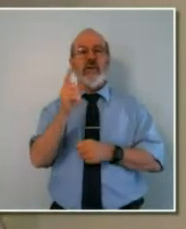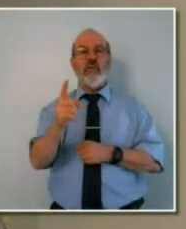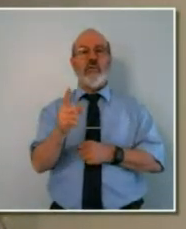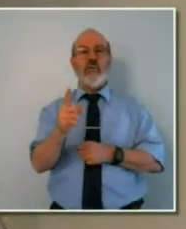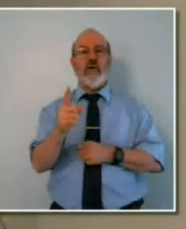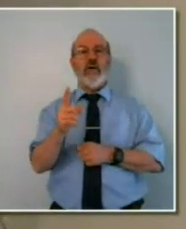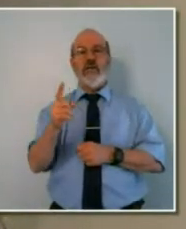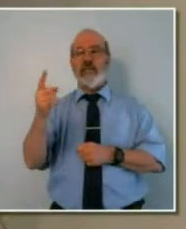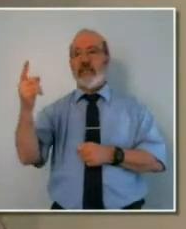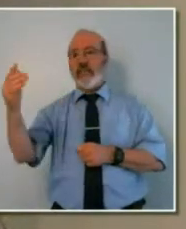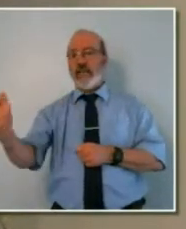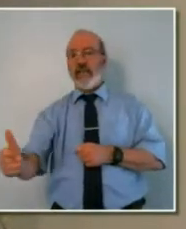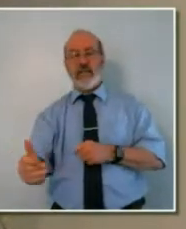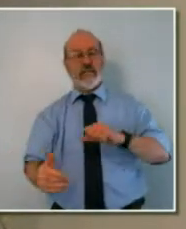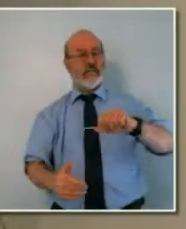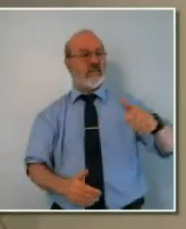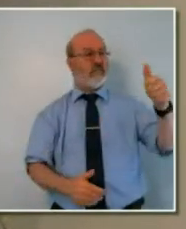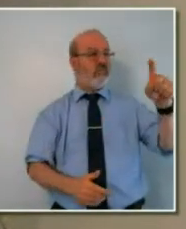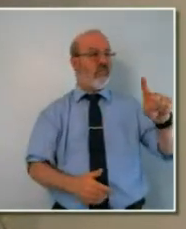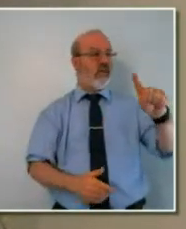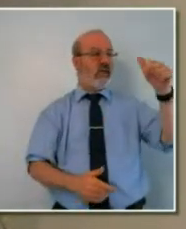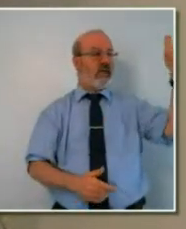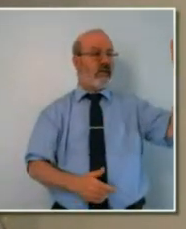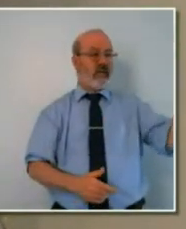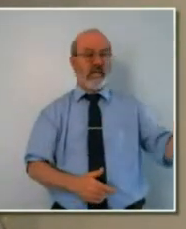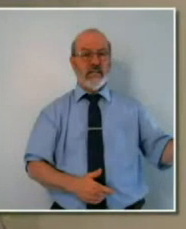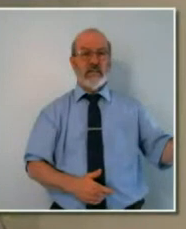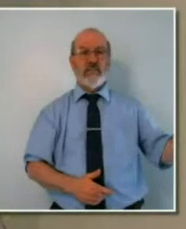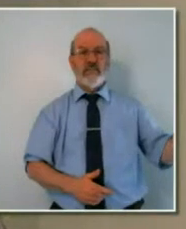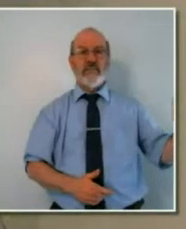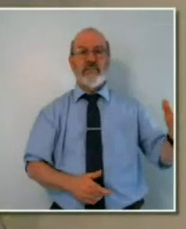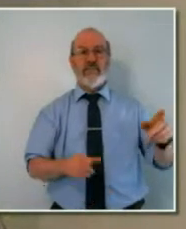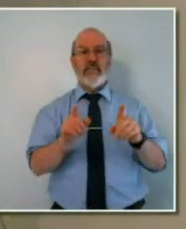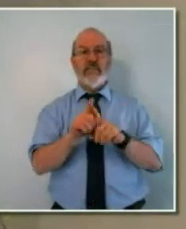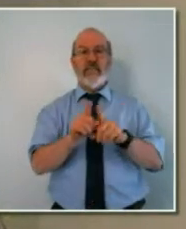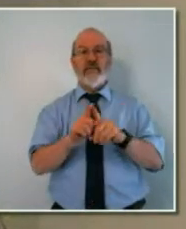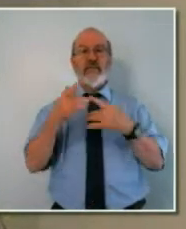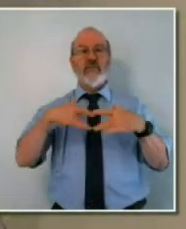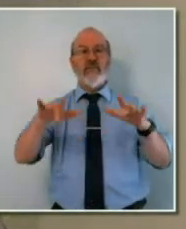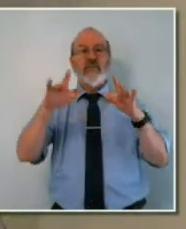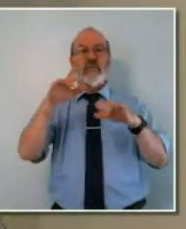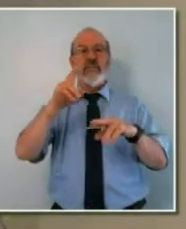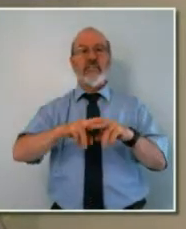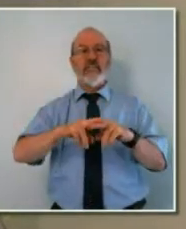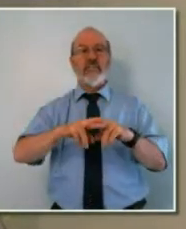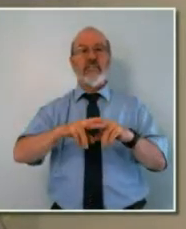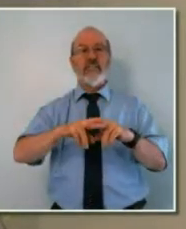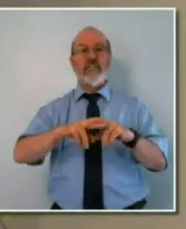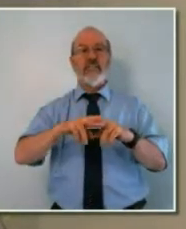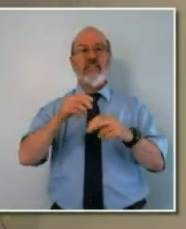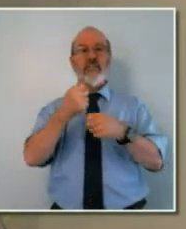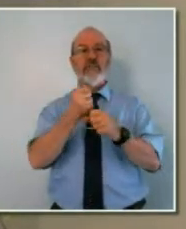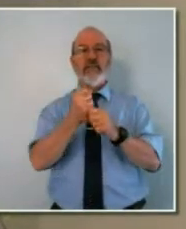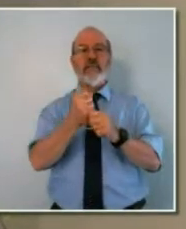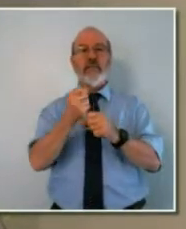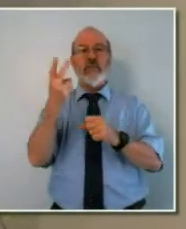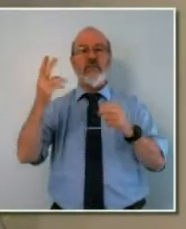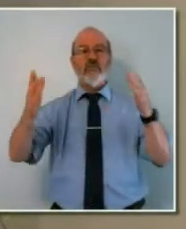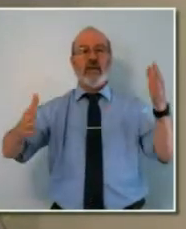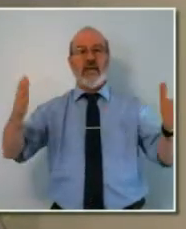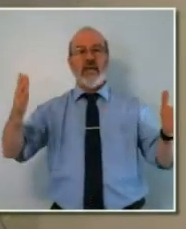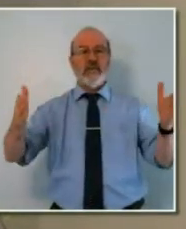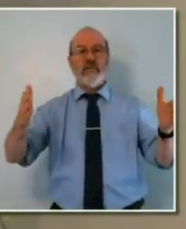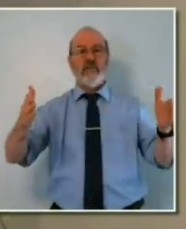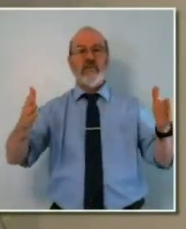one end and the other cherub on the other end. Even of the mercy seat shall you make the cherubims on the 2 ends thereof. And